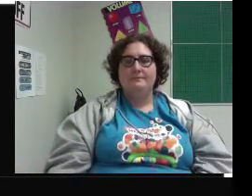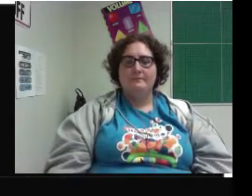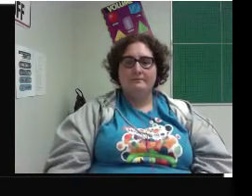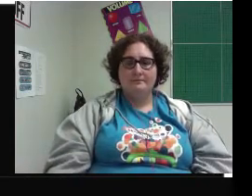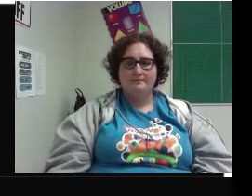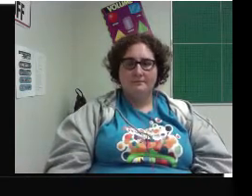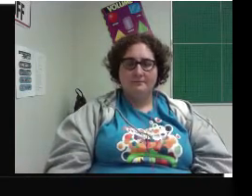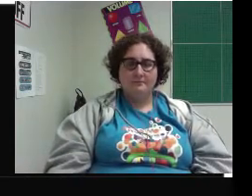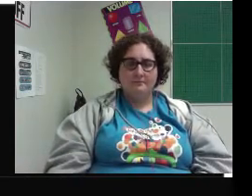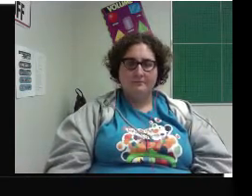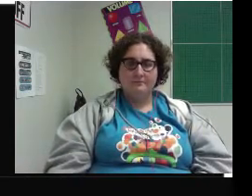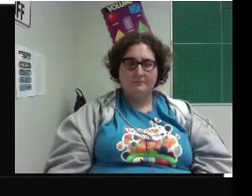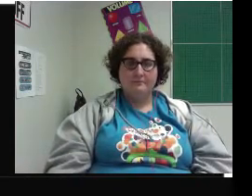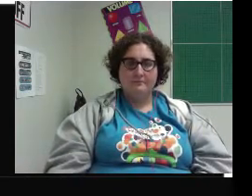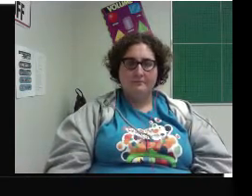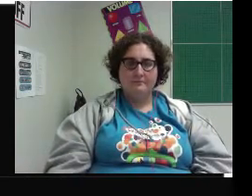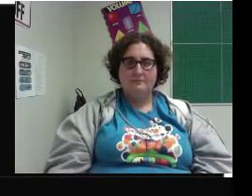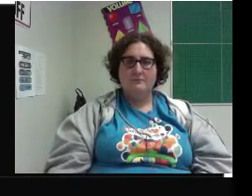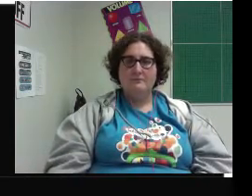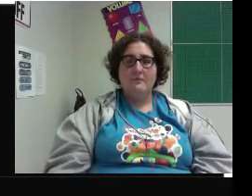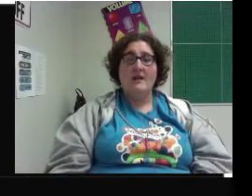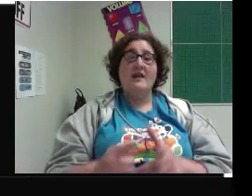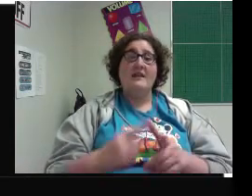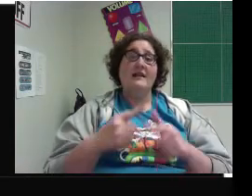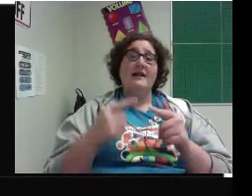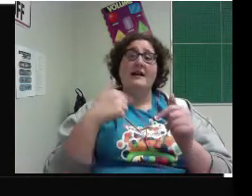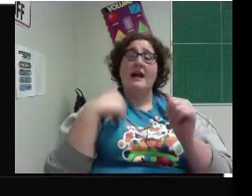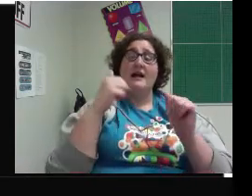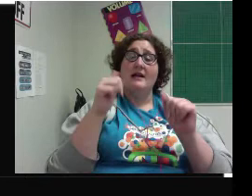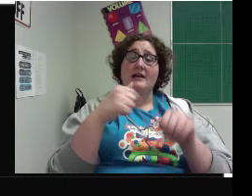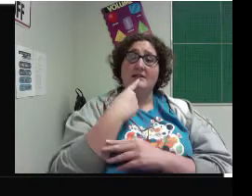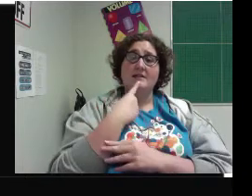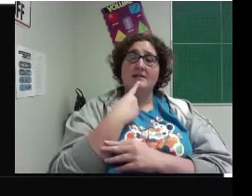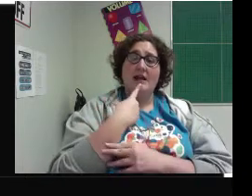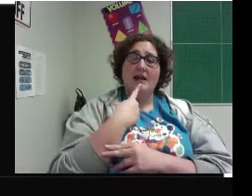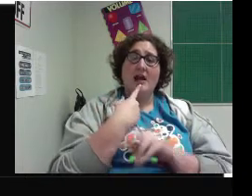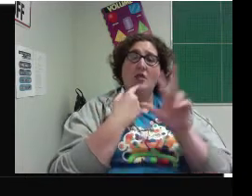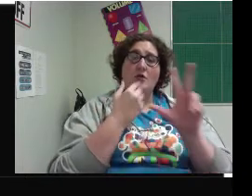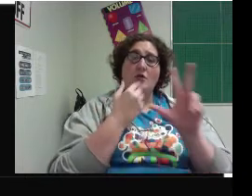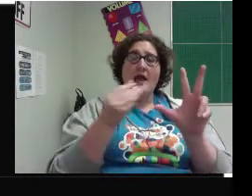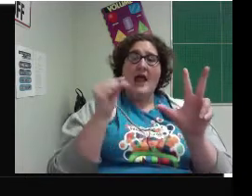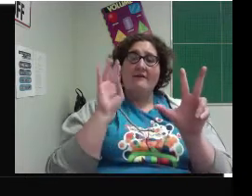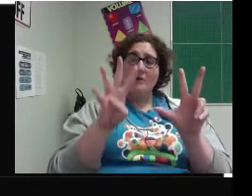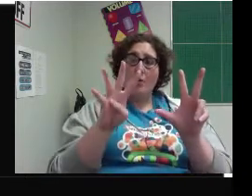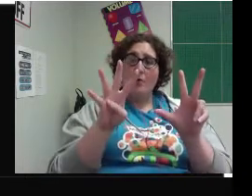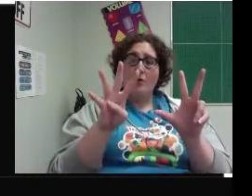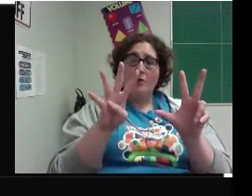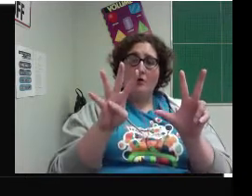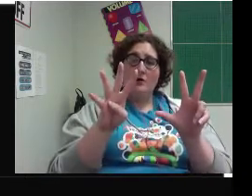Okay, then I can say that angle 3 and angle 4